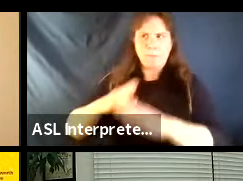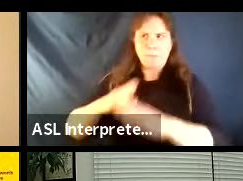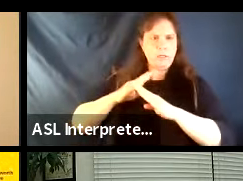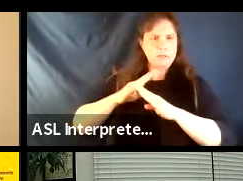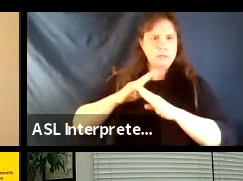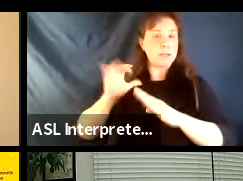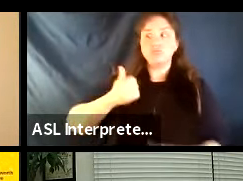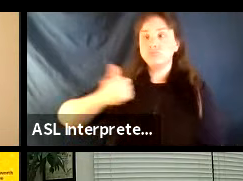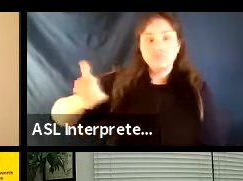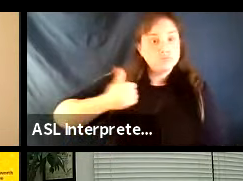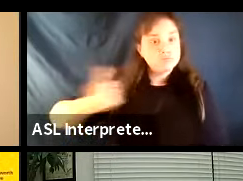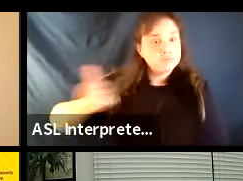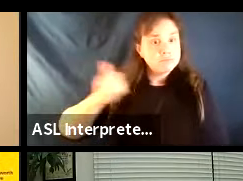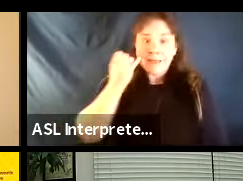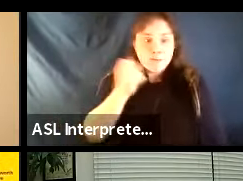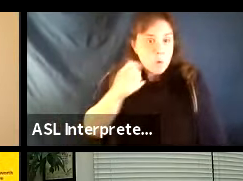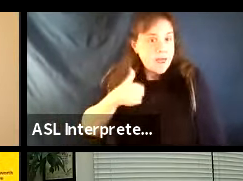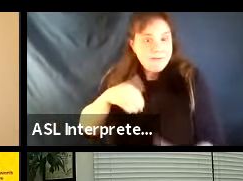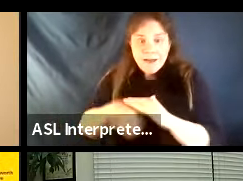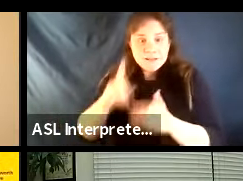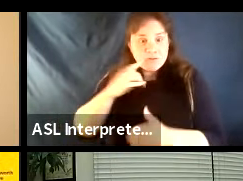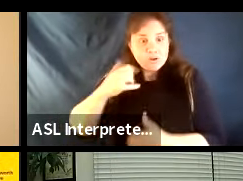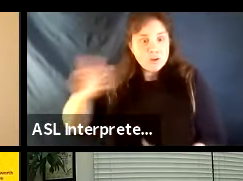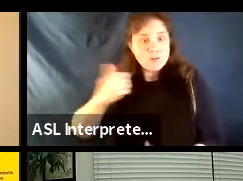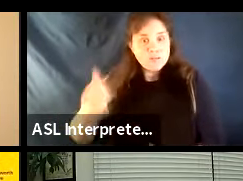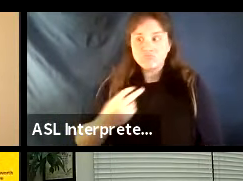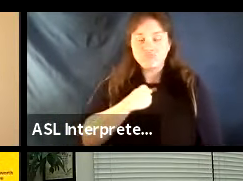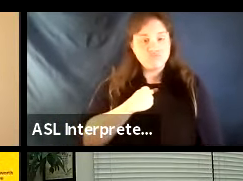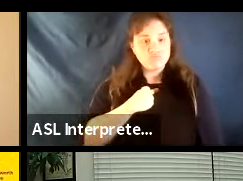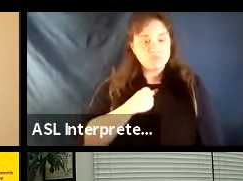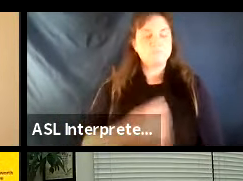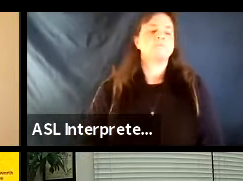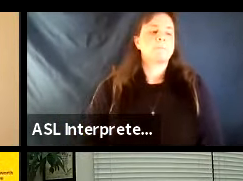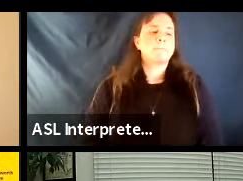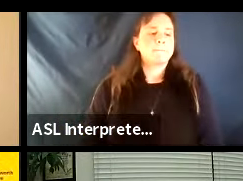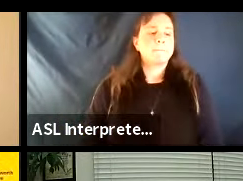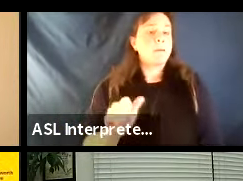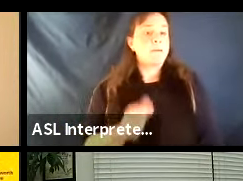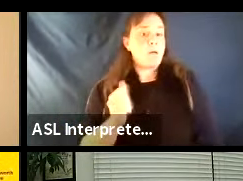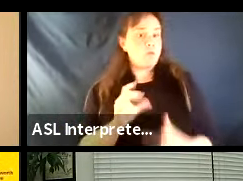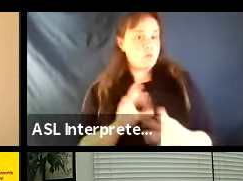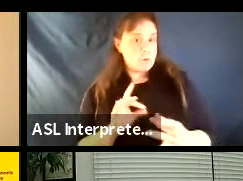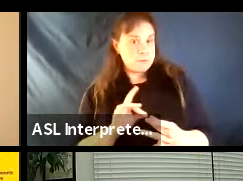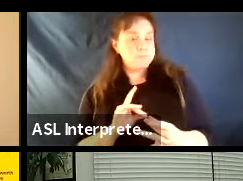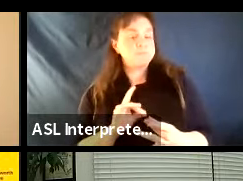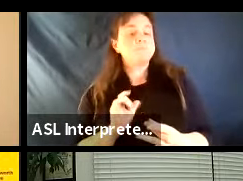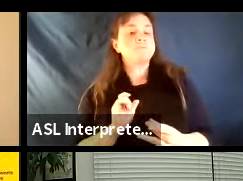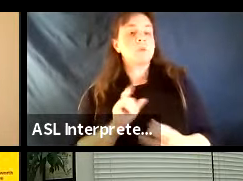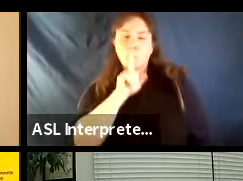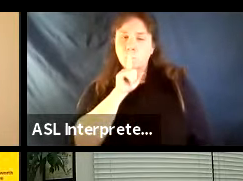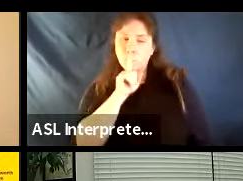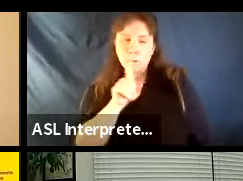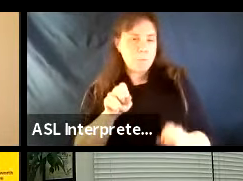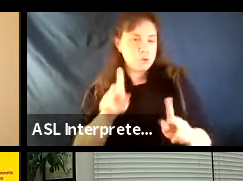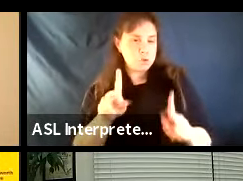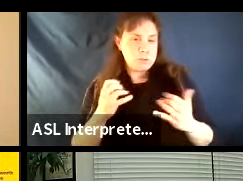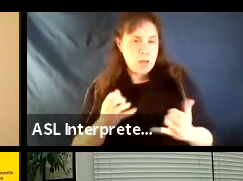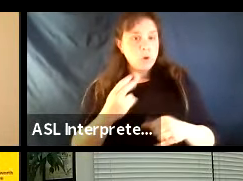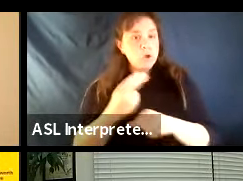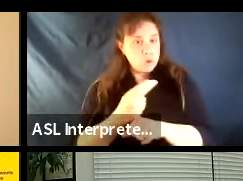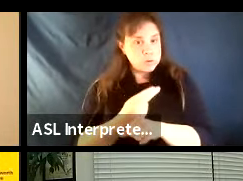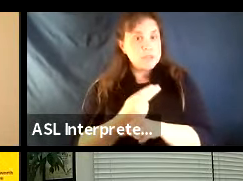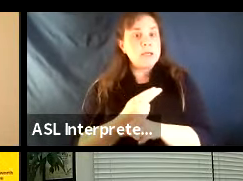transportation. The other thing I'll say is that there's a real opportunity here using a place-based